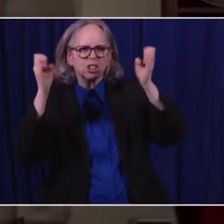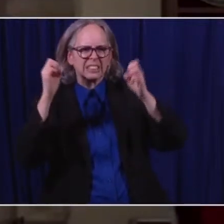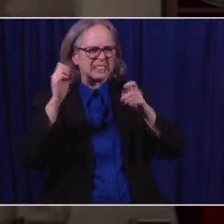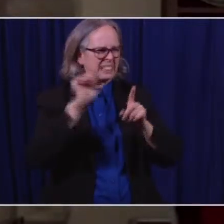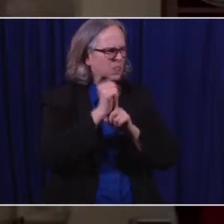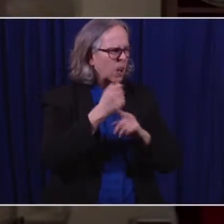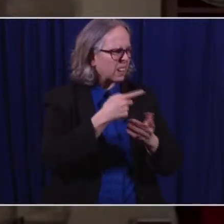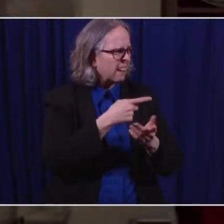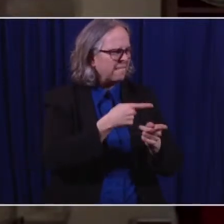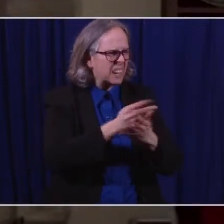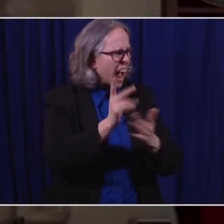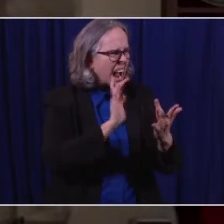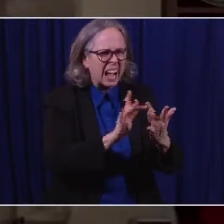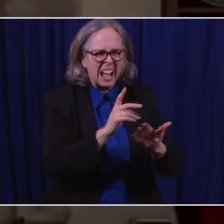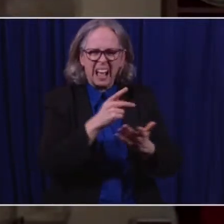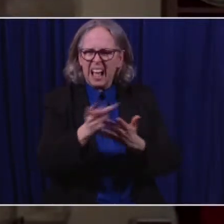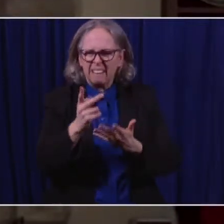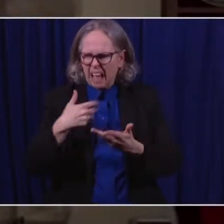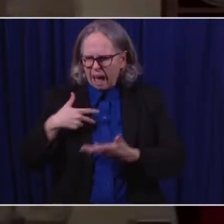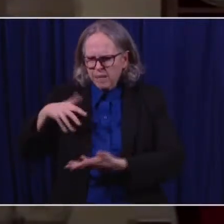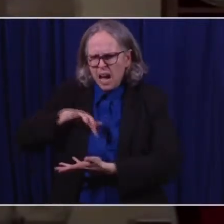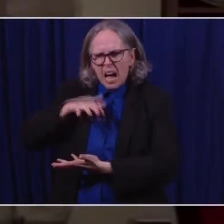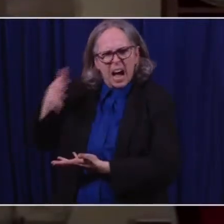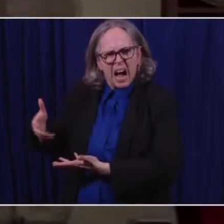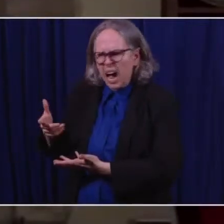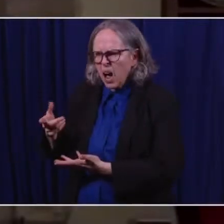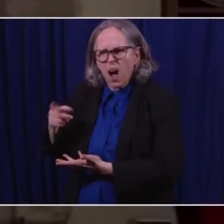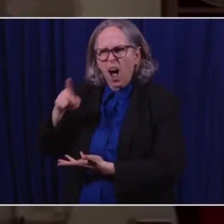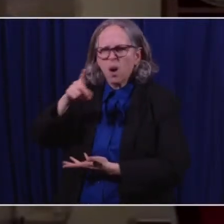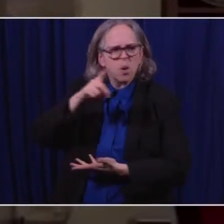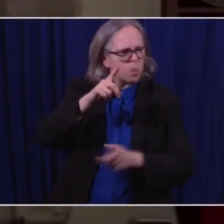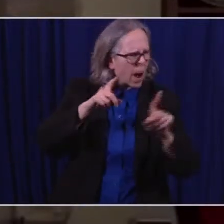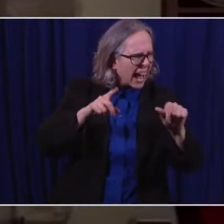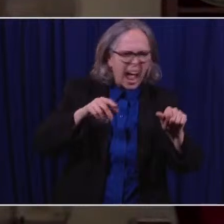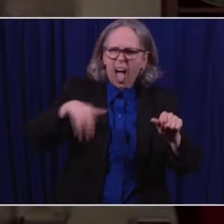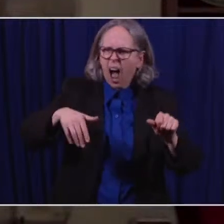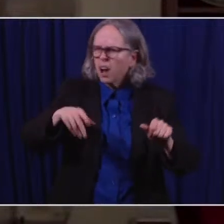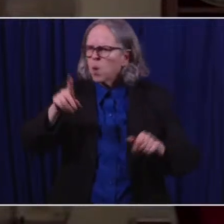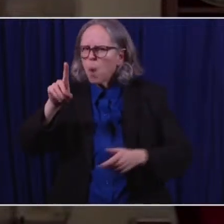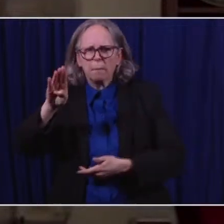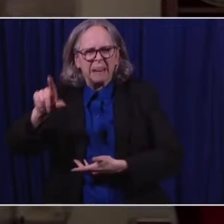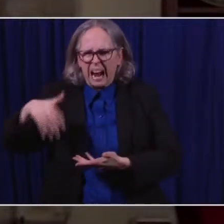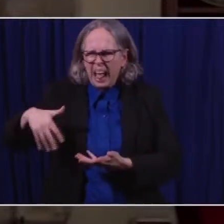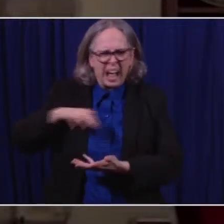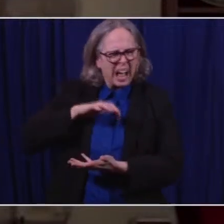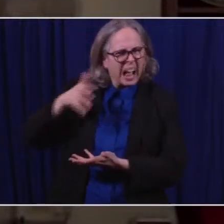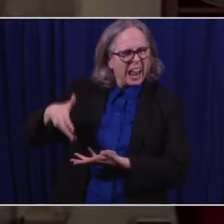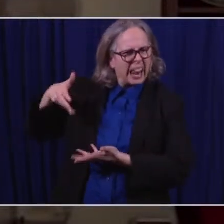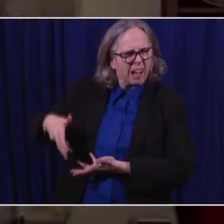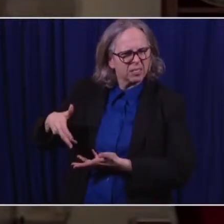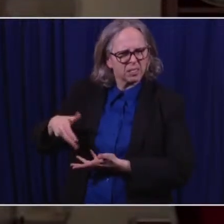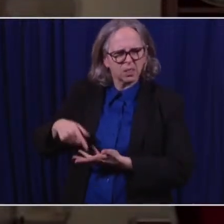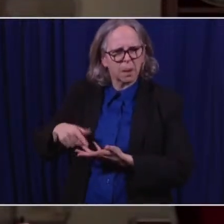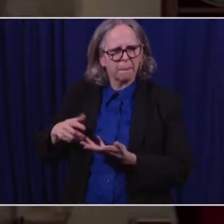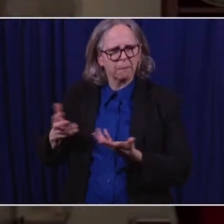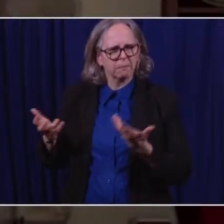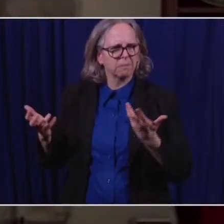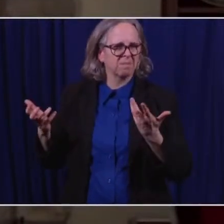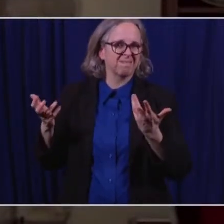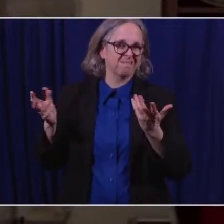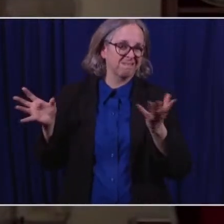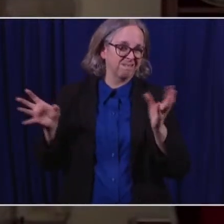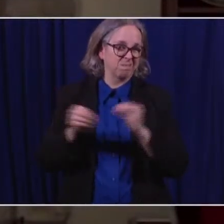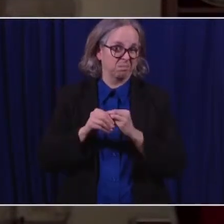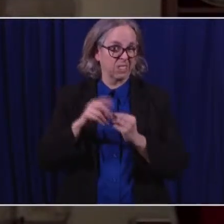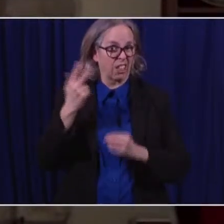1B, and there's, in those two categories, that's 3 million people in Ohio. But if for some reason they can't find anybody